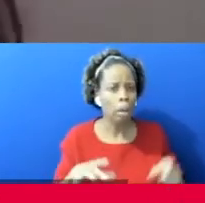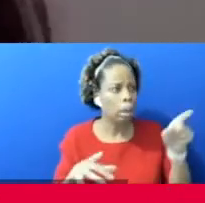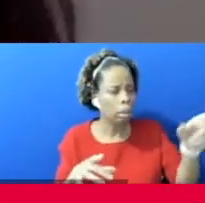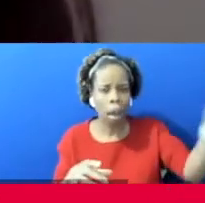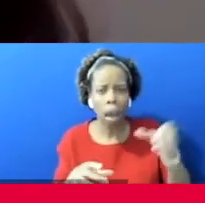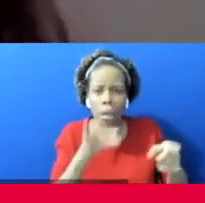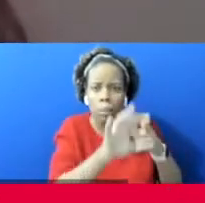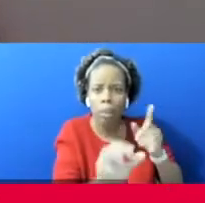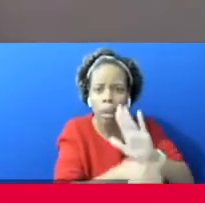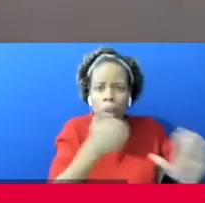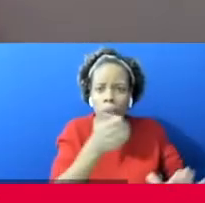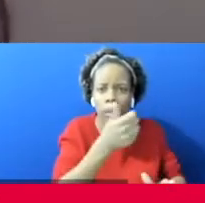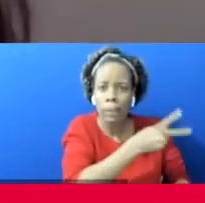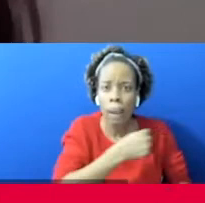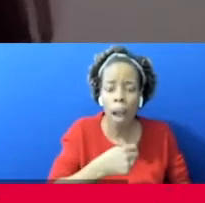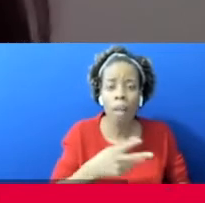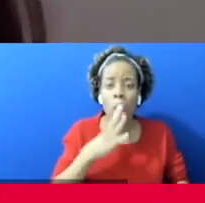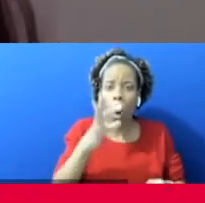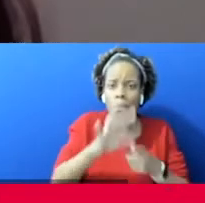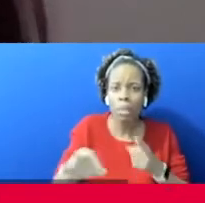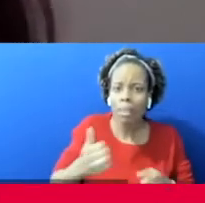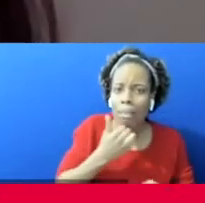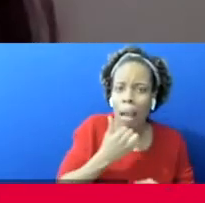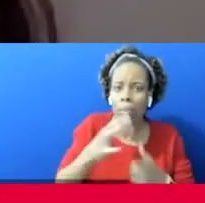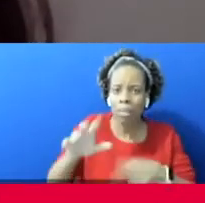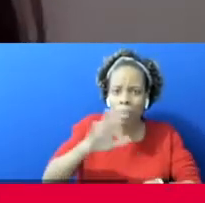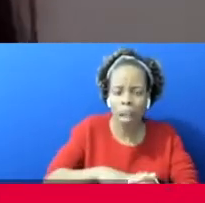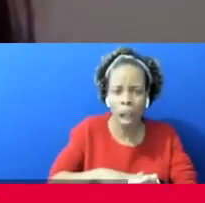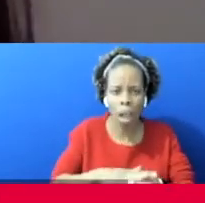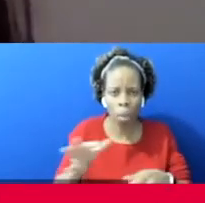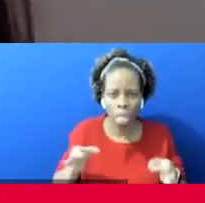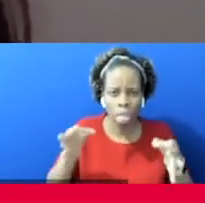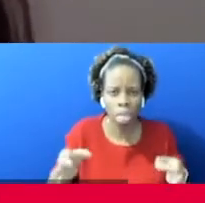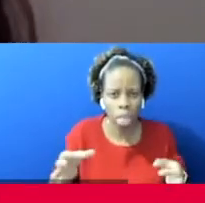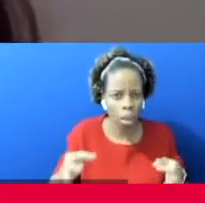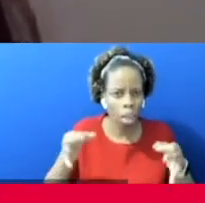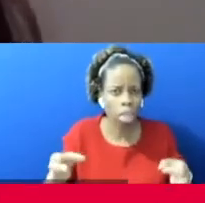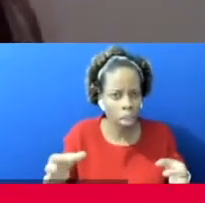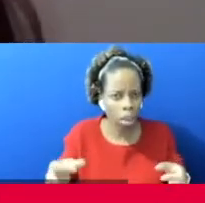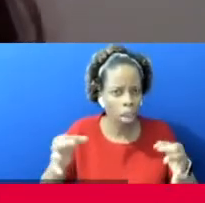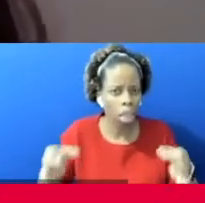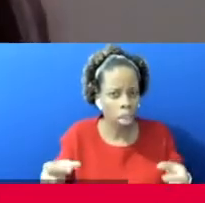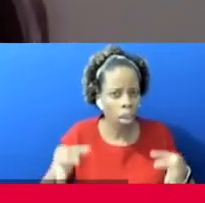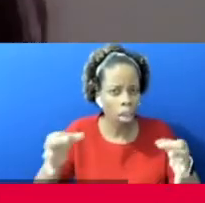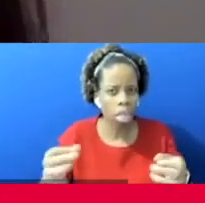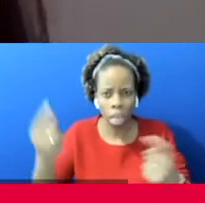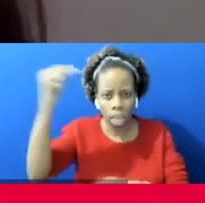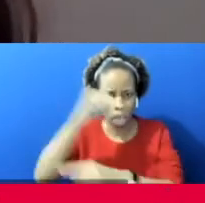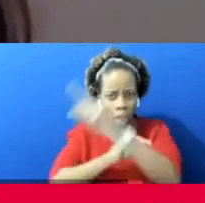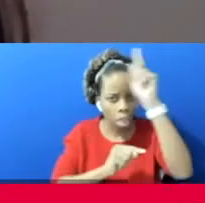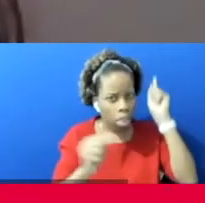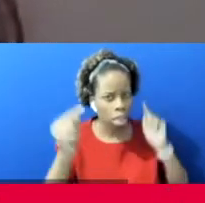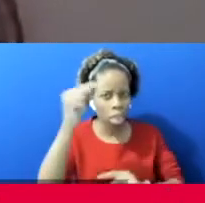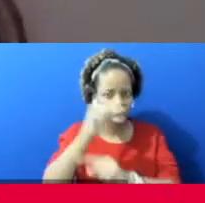meeting. Oh, we need to meet at a specific time, a specific date, so all of these people can be there. So it just becomes, you know, a bureaucratic nightmare where they do everything in